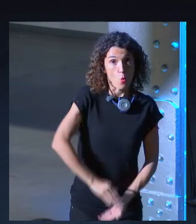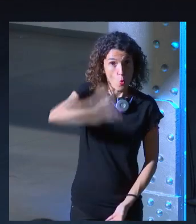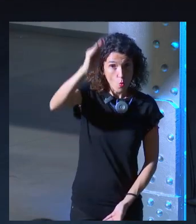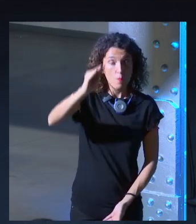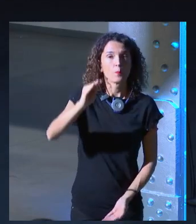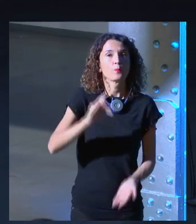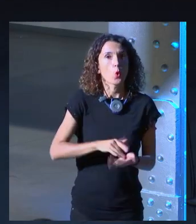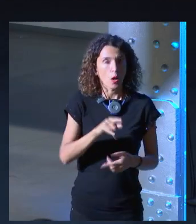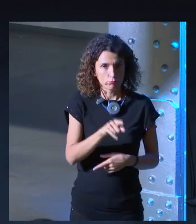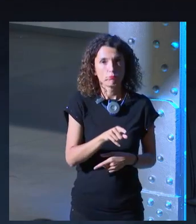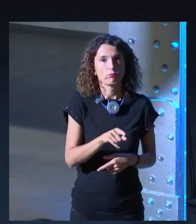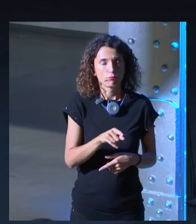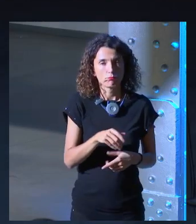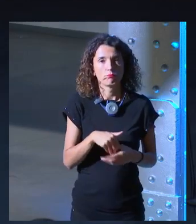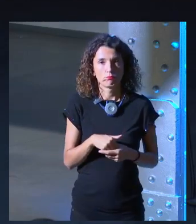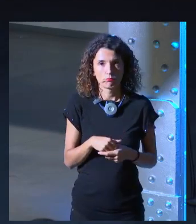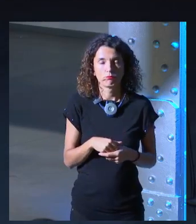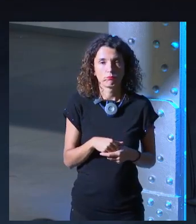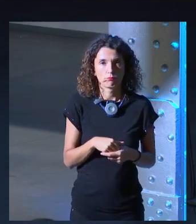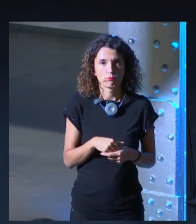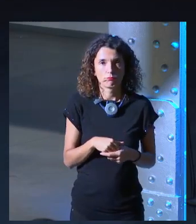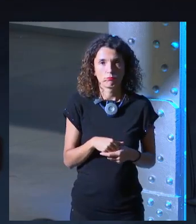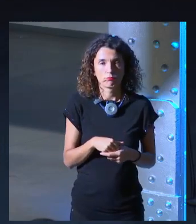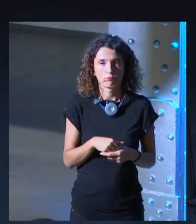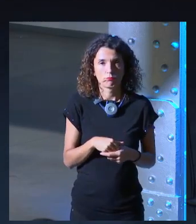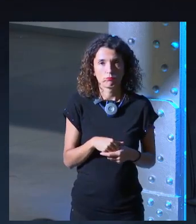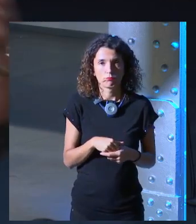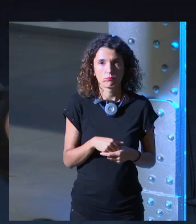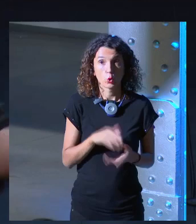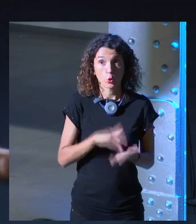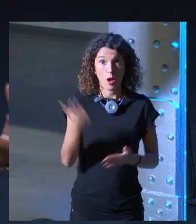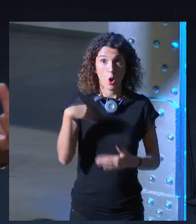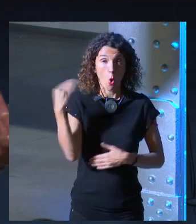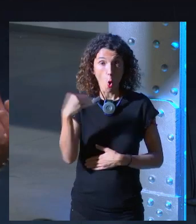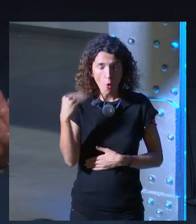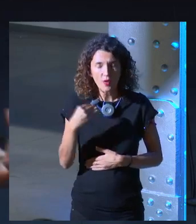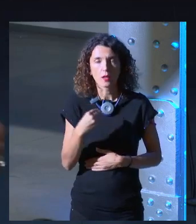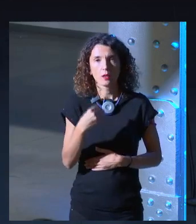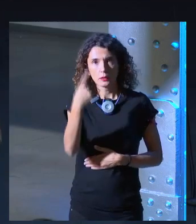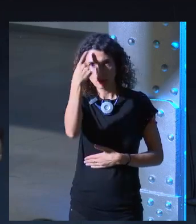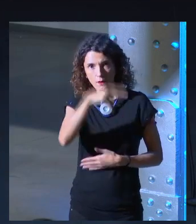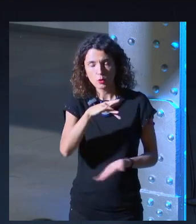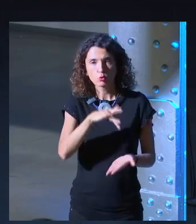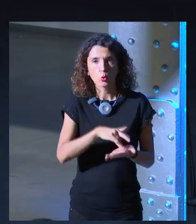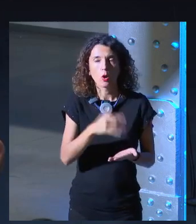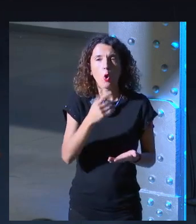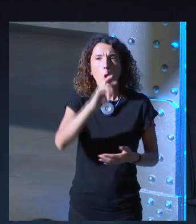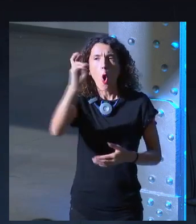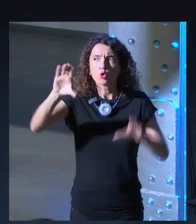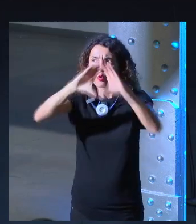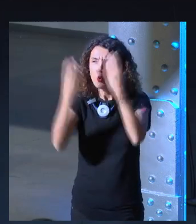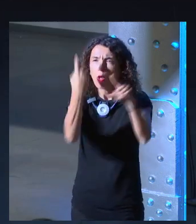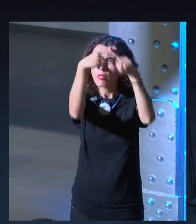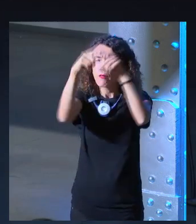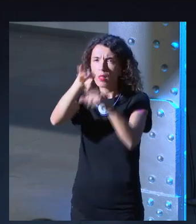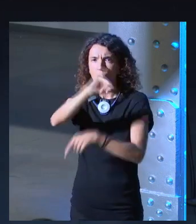I needed to know that there were different worlds outside the one that I was living in, which was